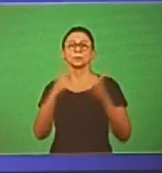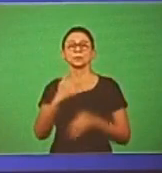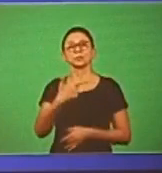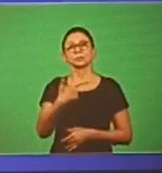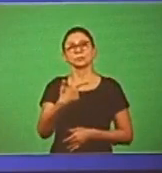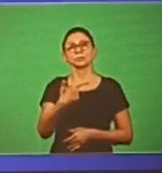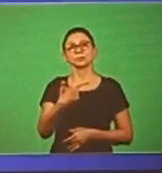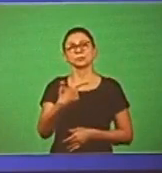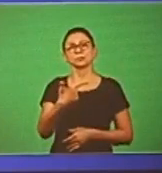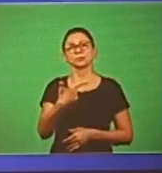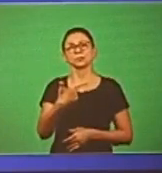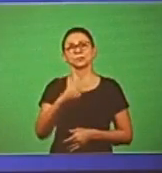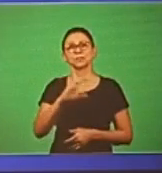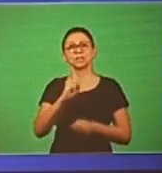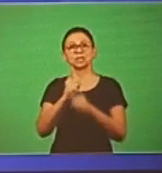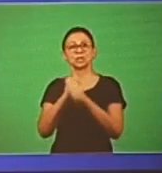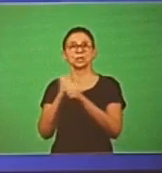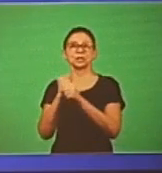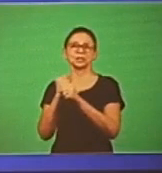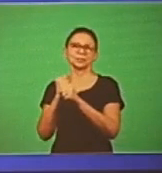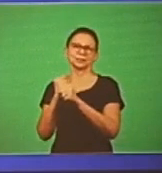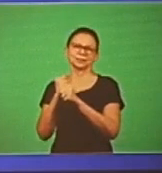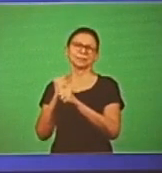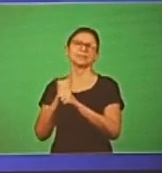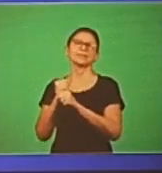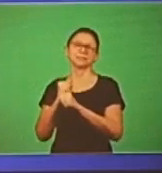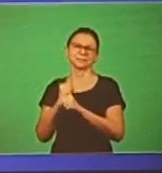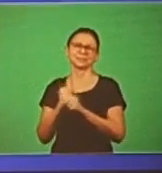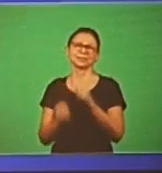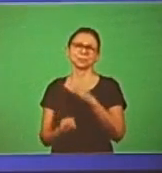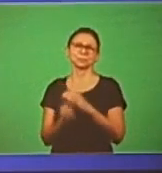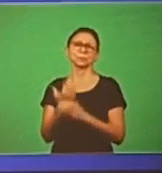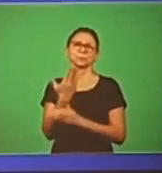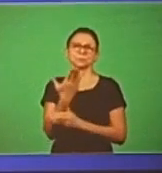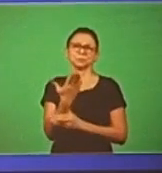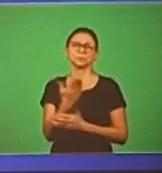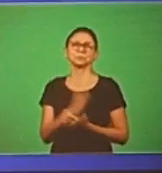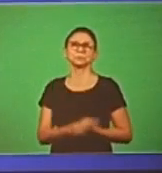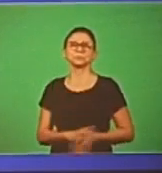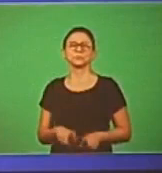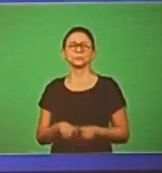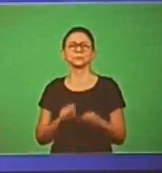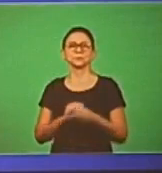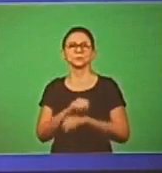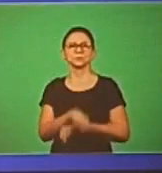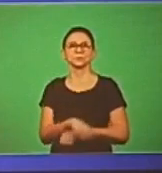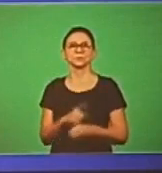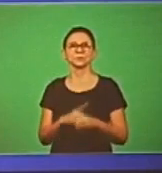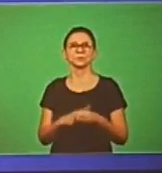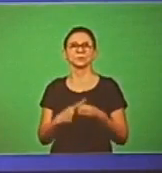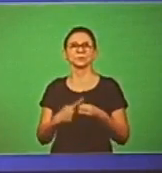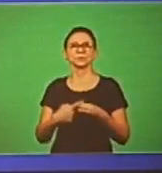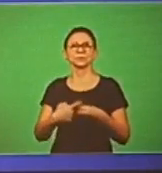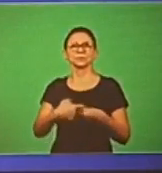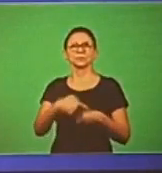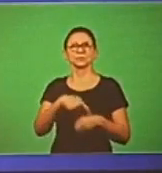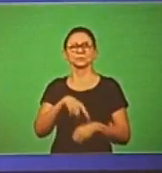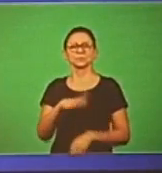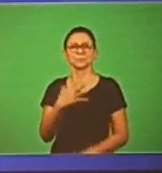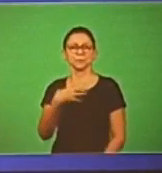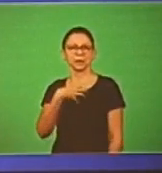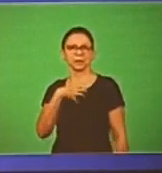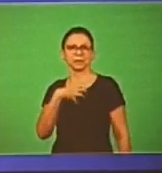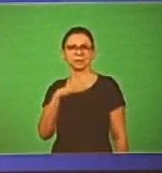years of existence ever since it was consecrated this place of seminars, and also this